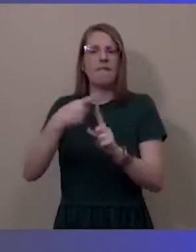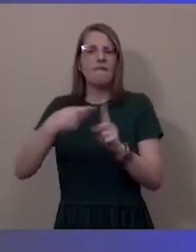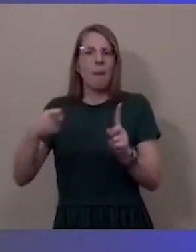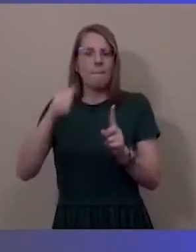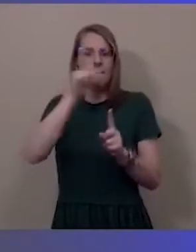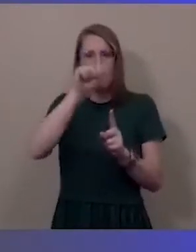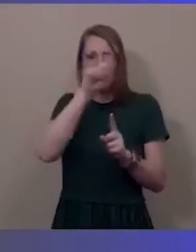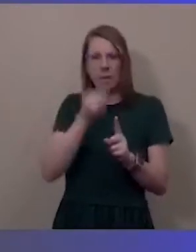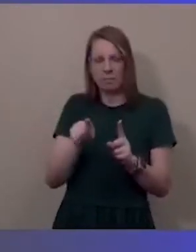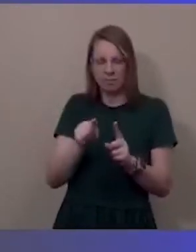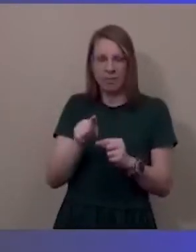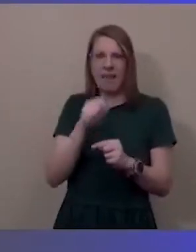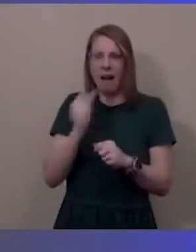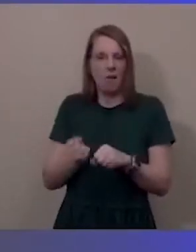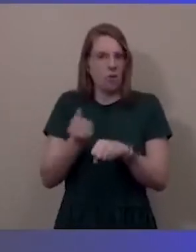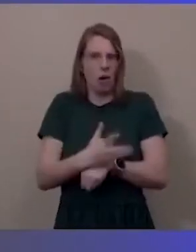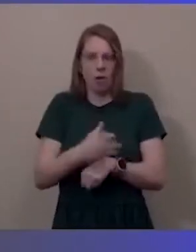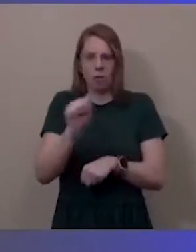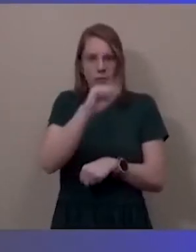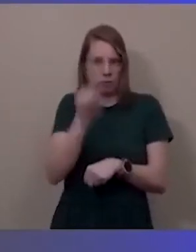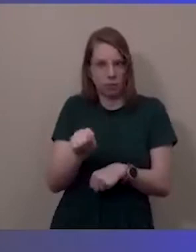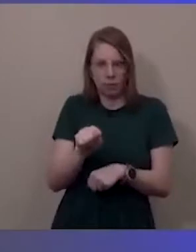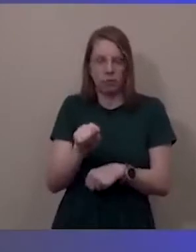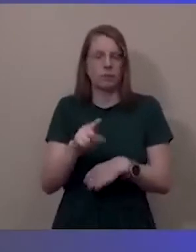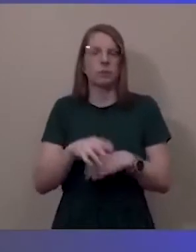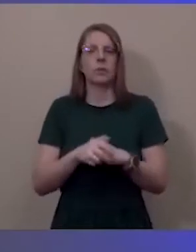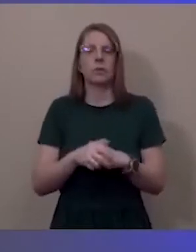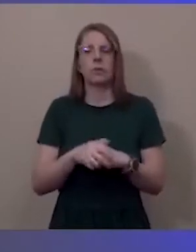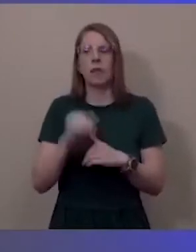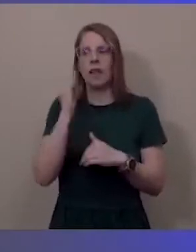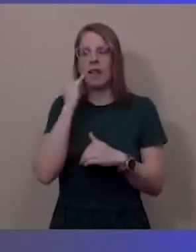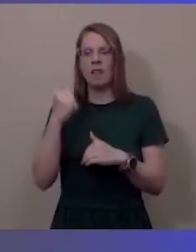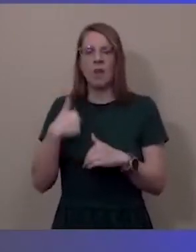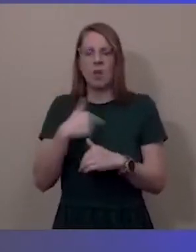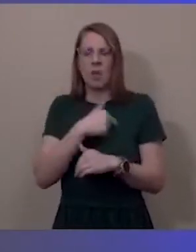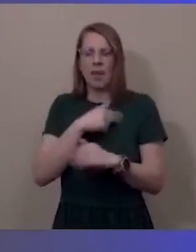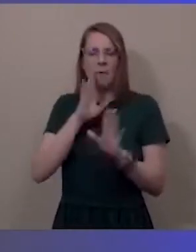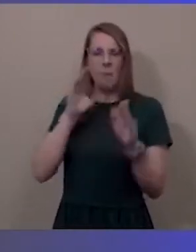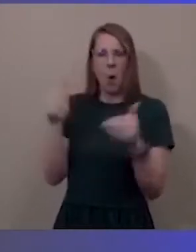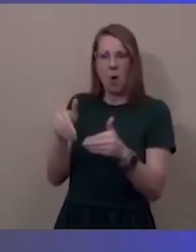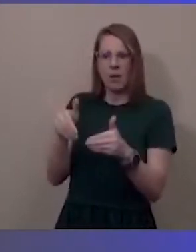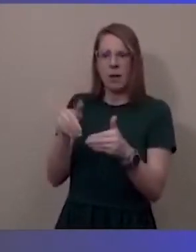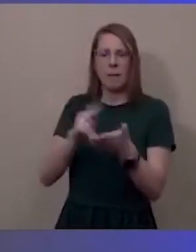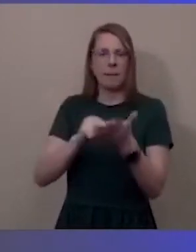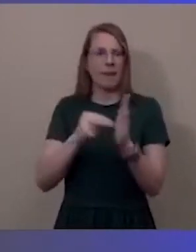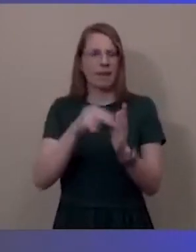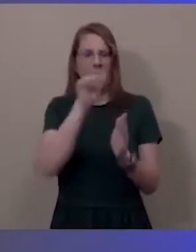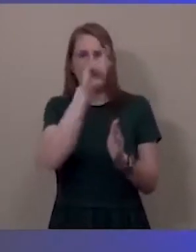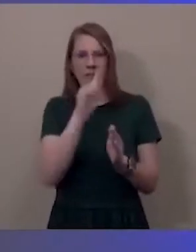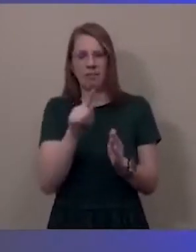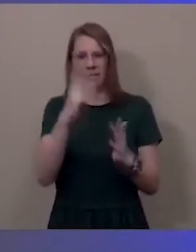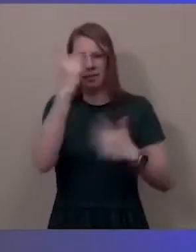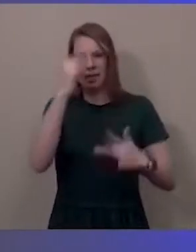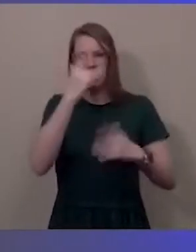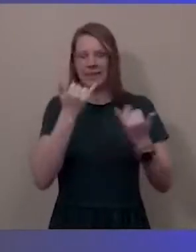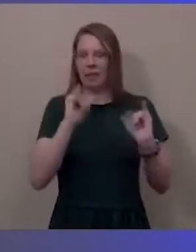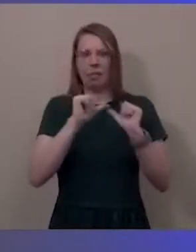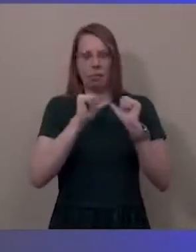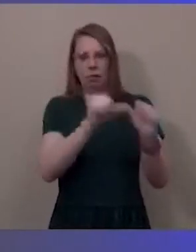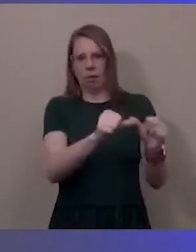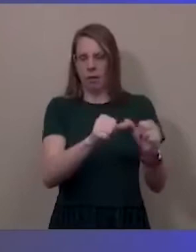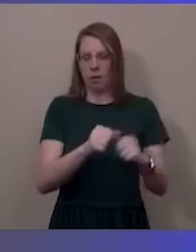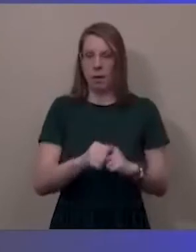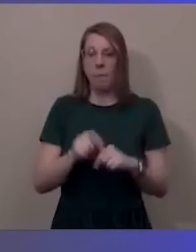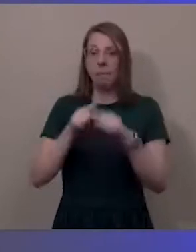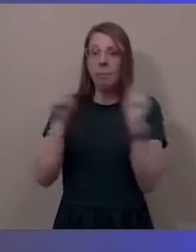if we pull the smoke out, it may help a little bit, but it's not going to cure the disease. The fire's still going on. Yeah. And that's what we believe.